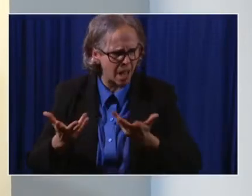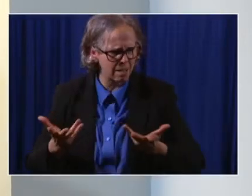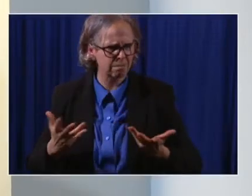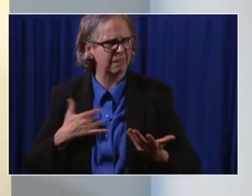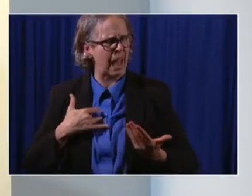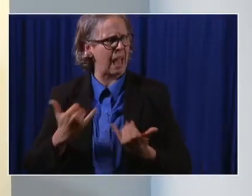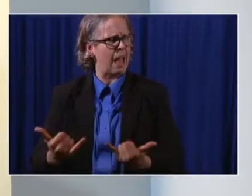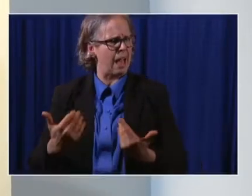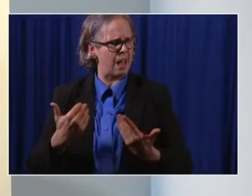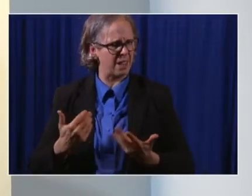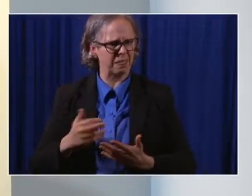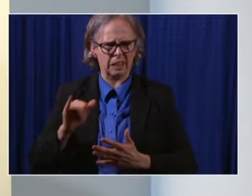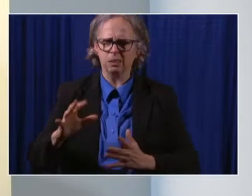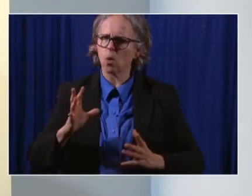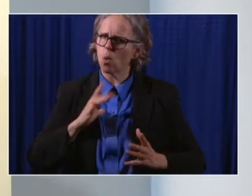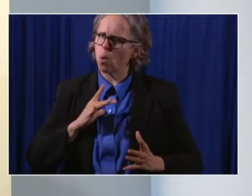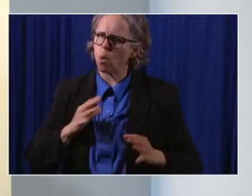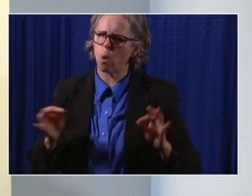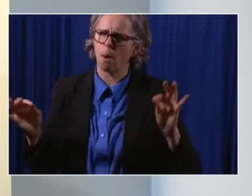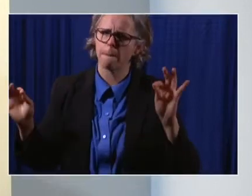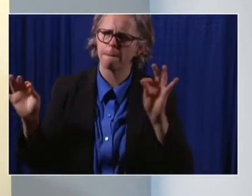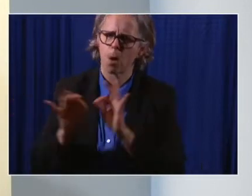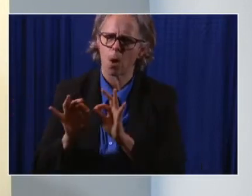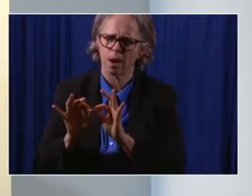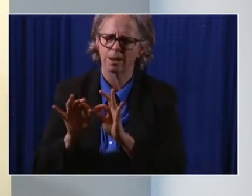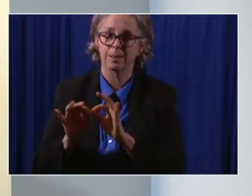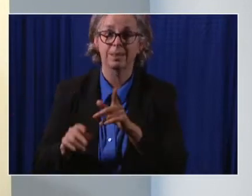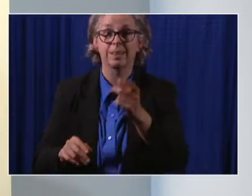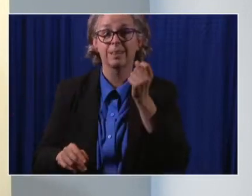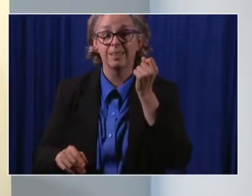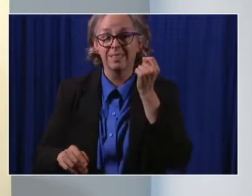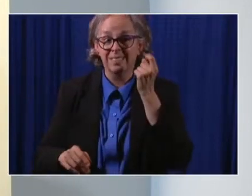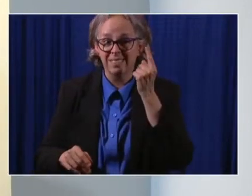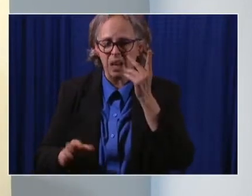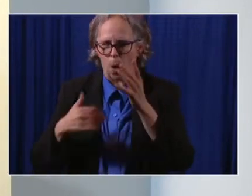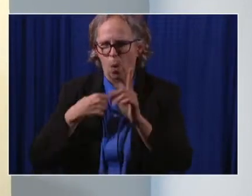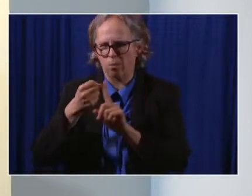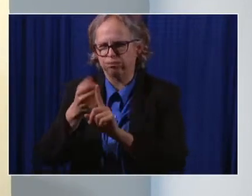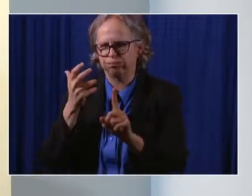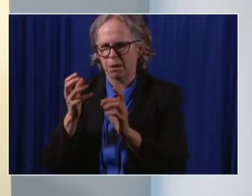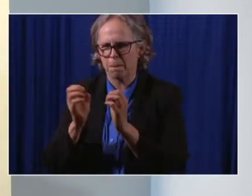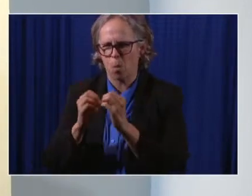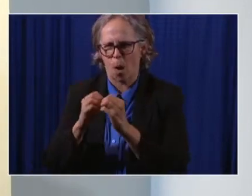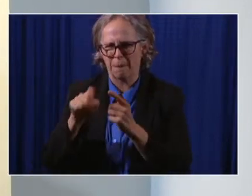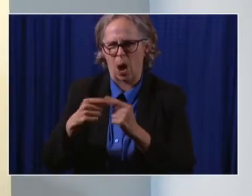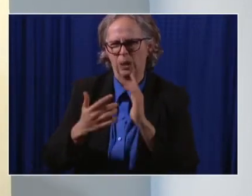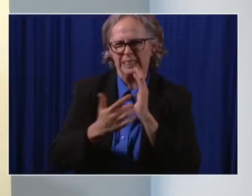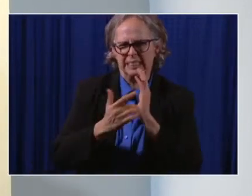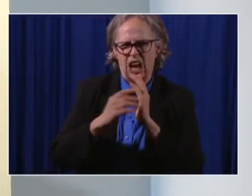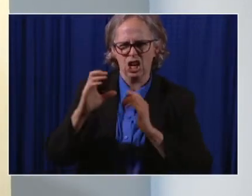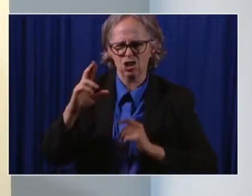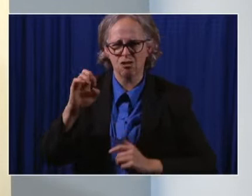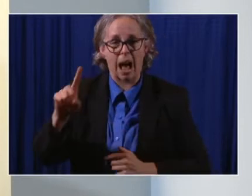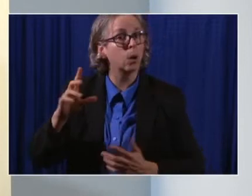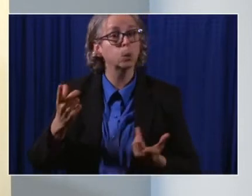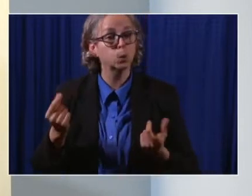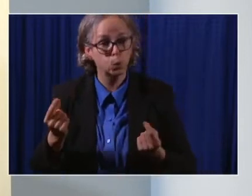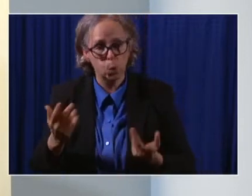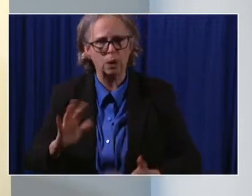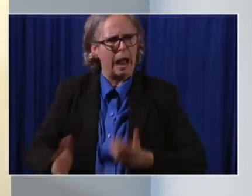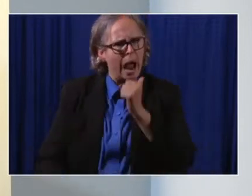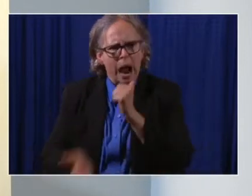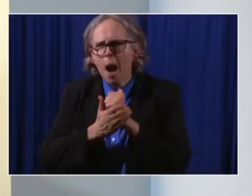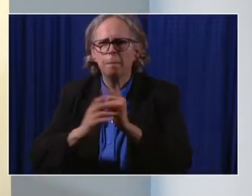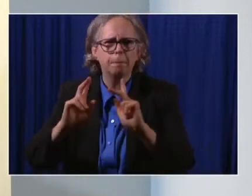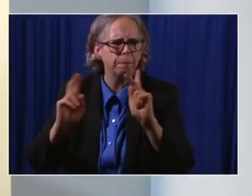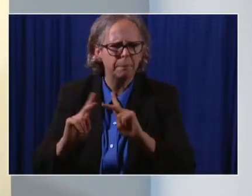period. Quickly, a reminder on how the program works. Tech cred helps Ohioans obtain new skills by reimbursing